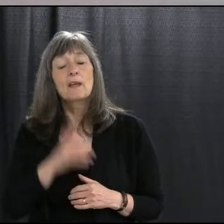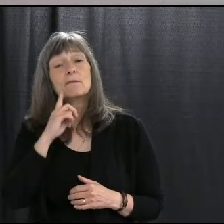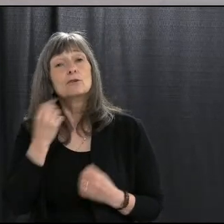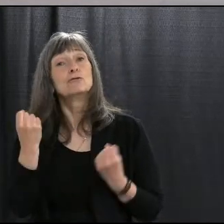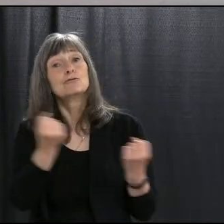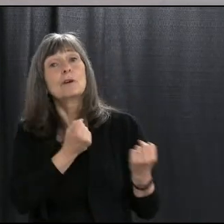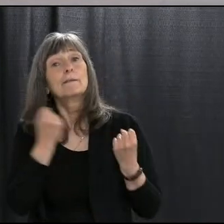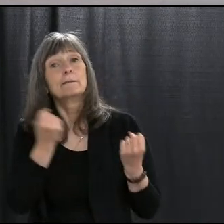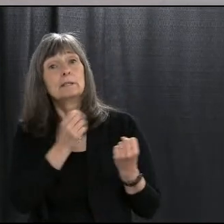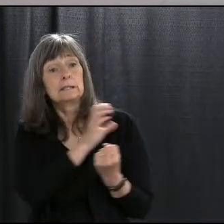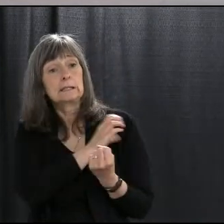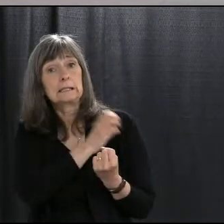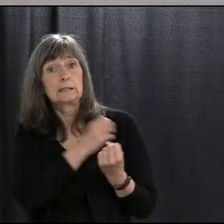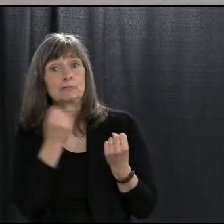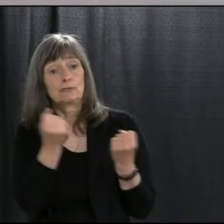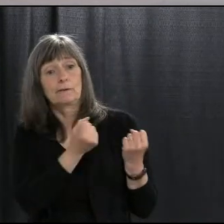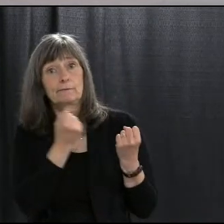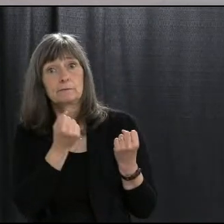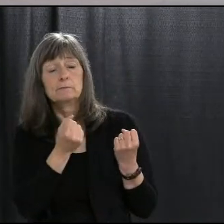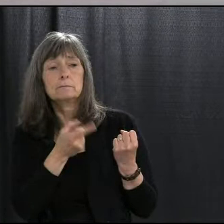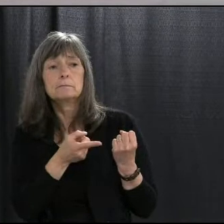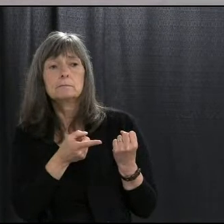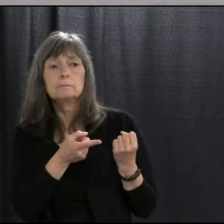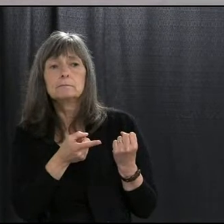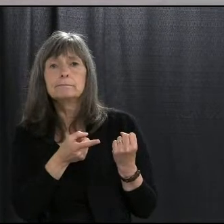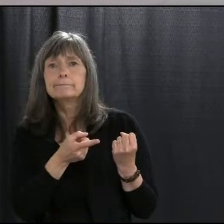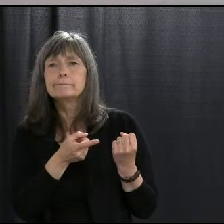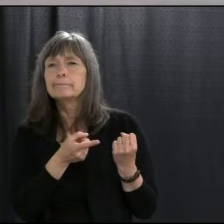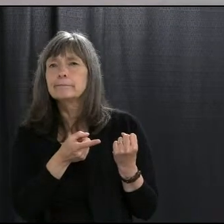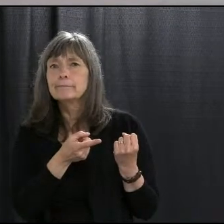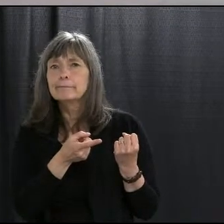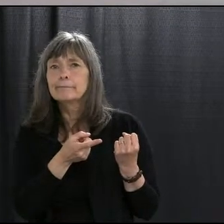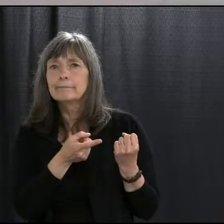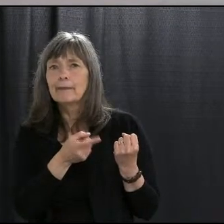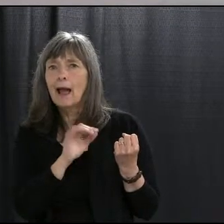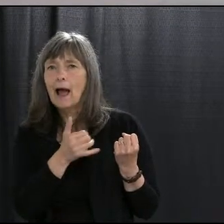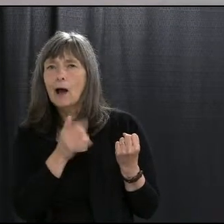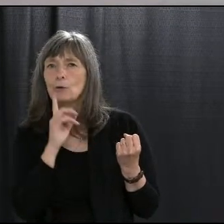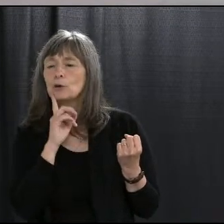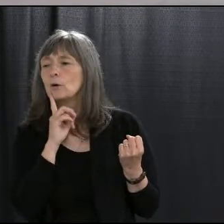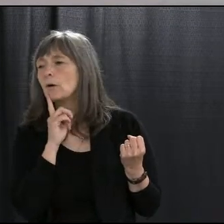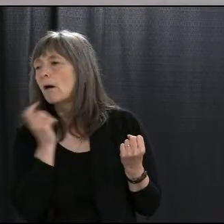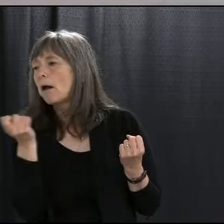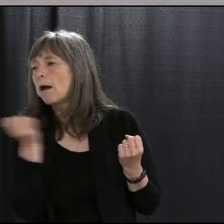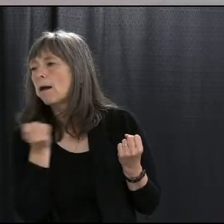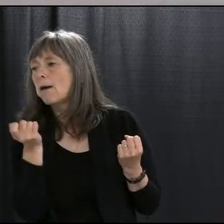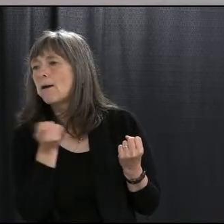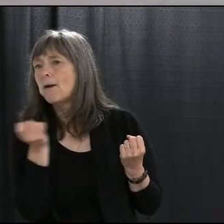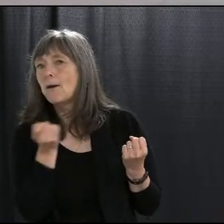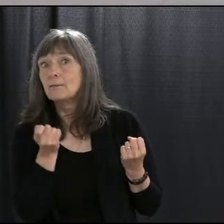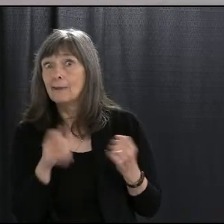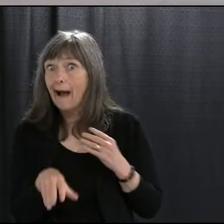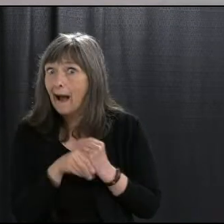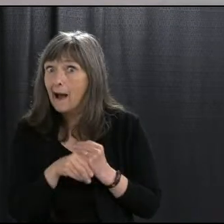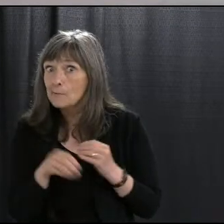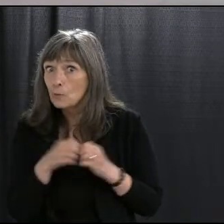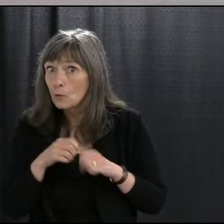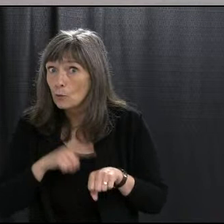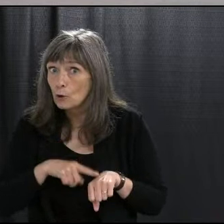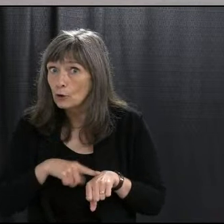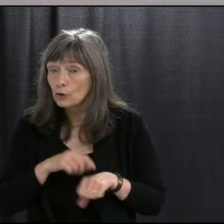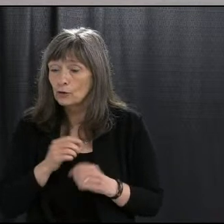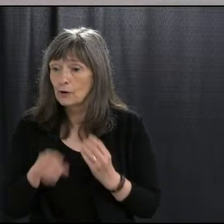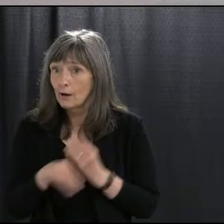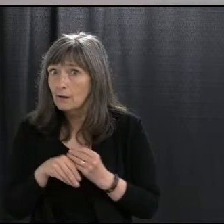clinics, what's your hope in terms of how to make it attractive for people as something that's, you know, an extra work opportunity that